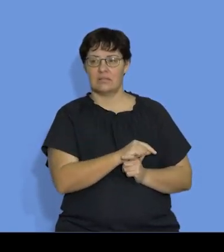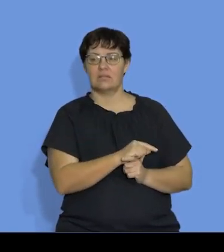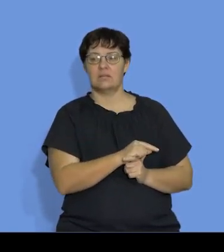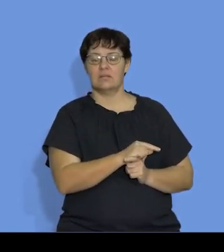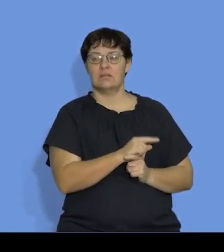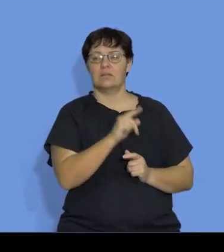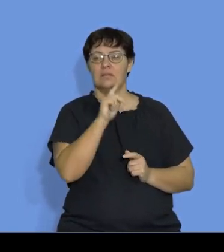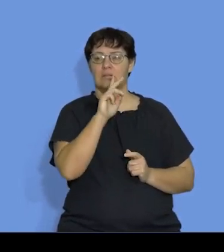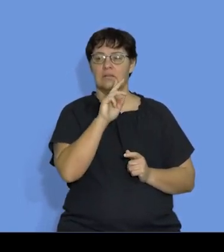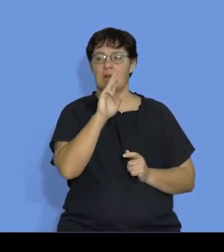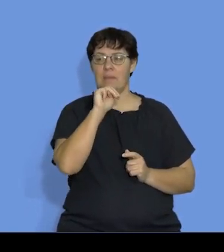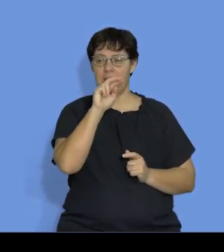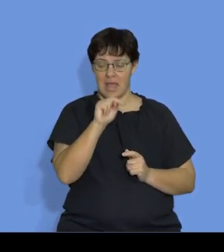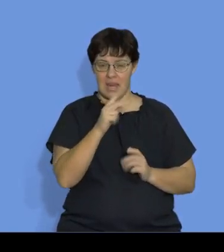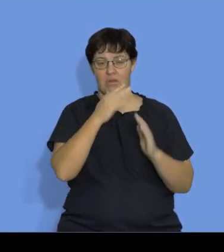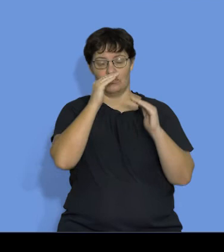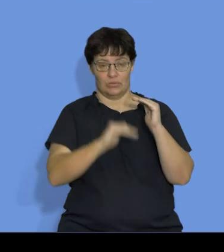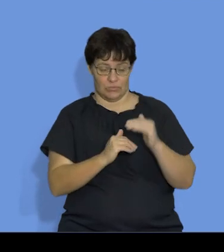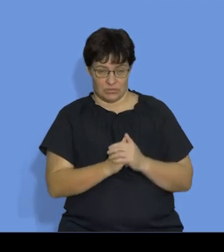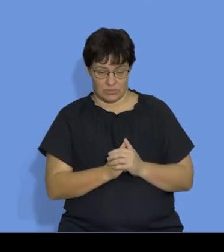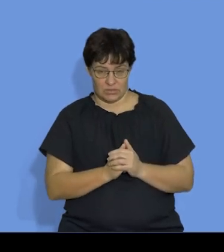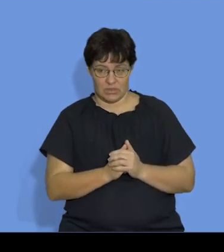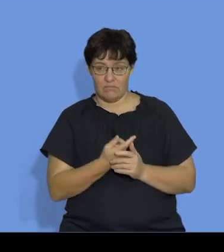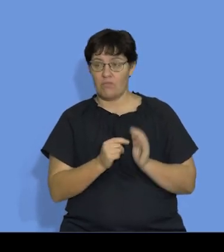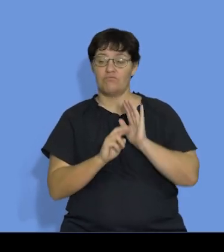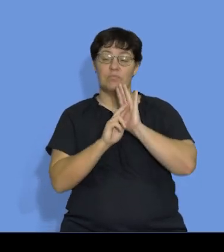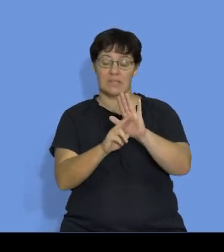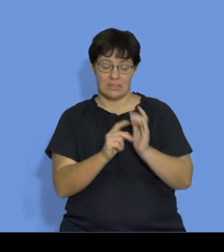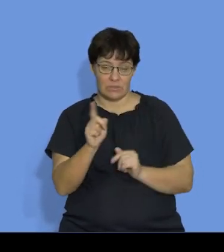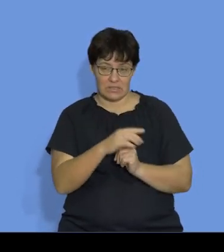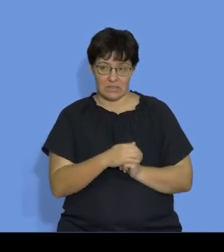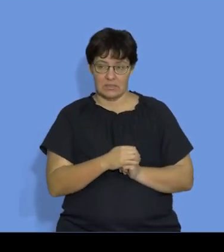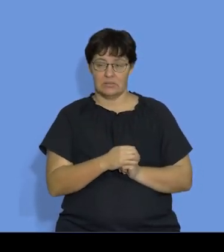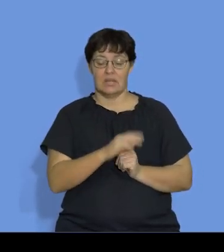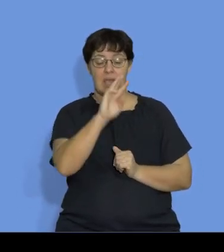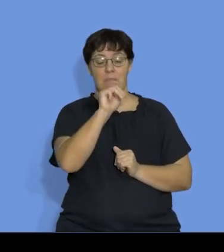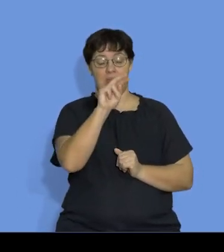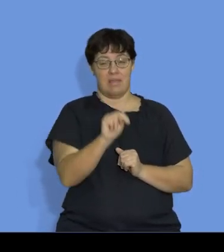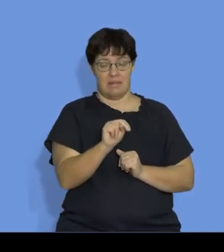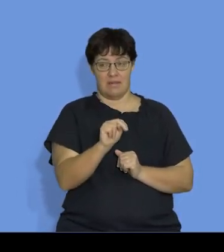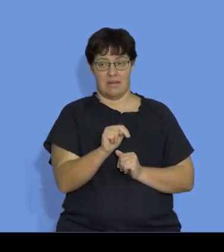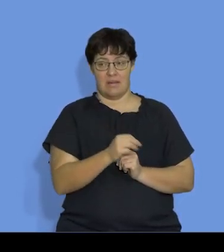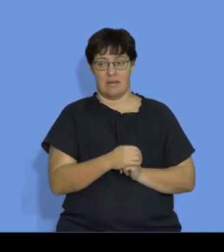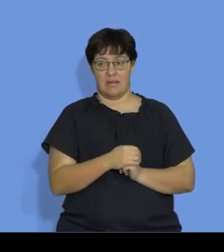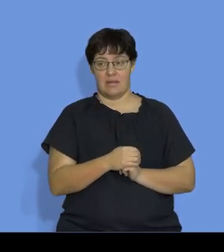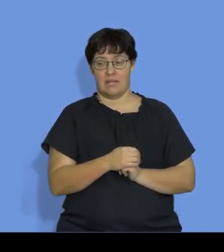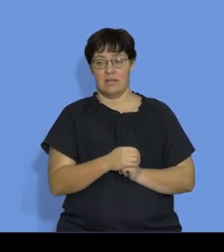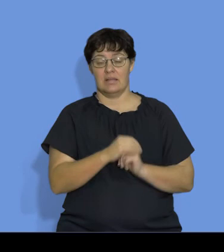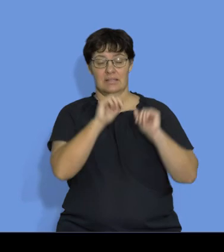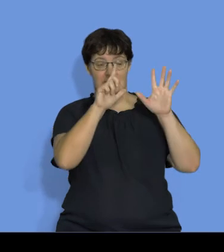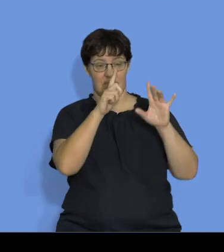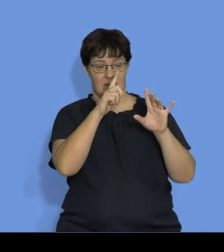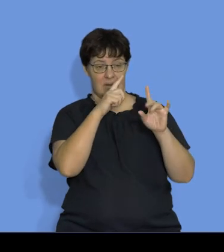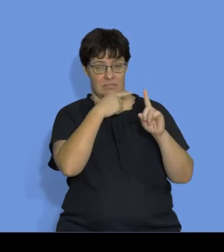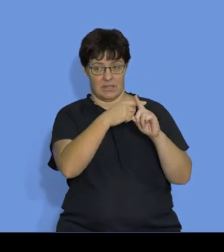what has happened to manganese? If we can represent this, we can say manganese 7 plus 7,